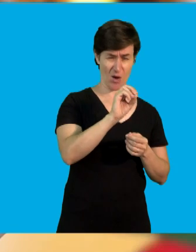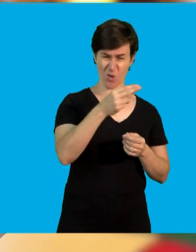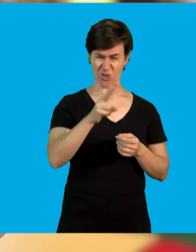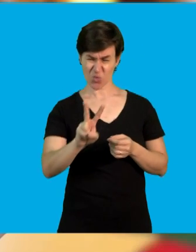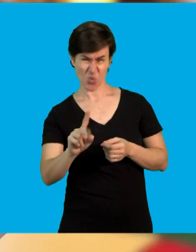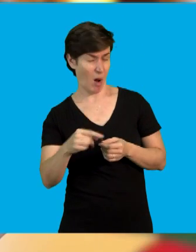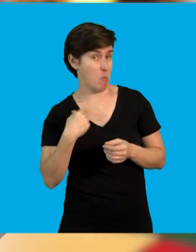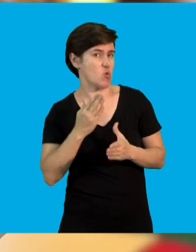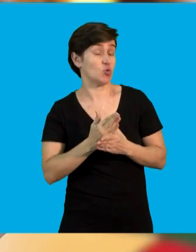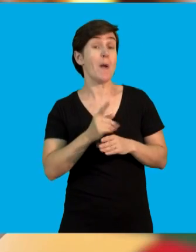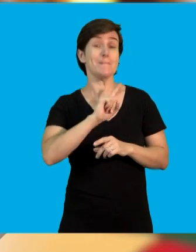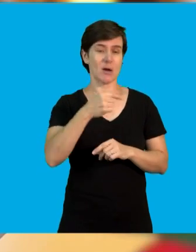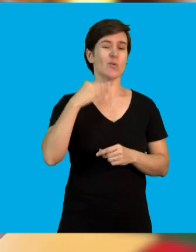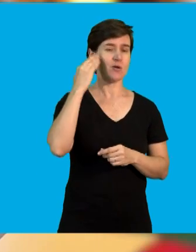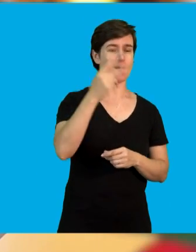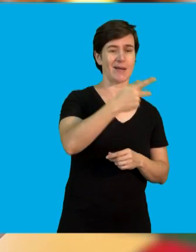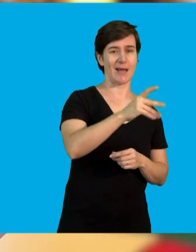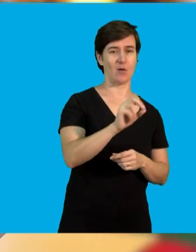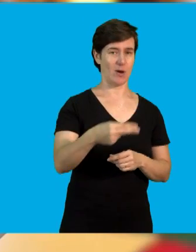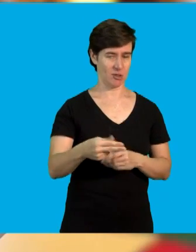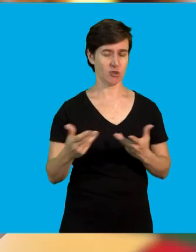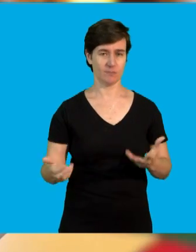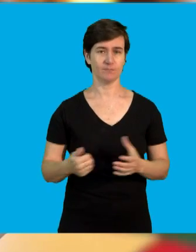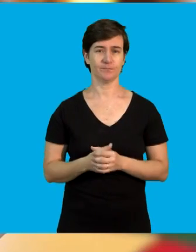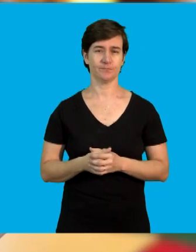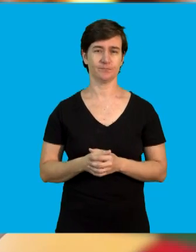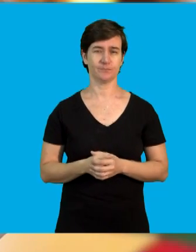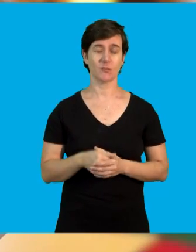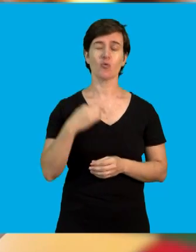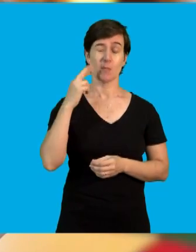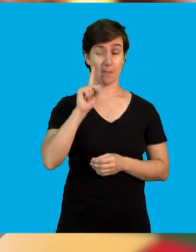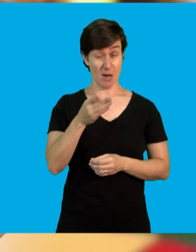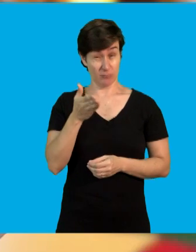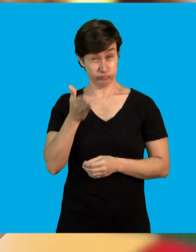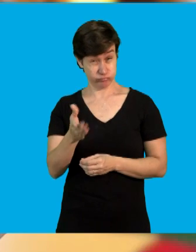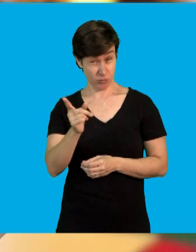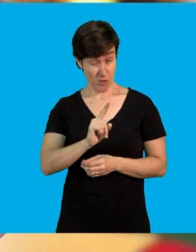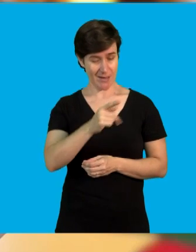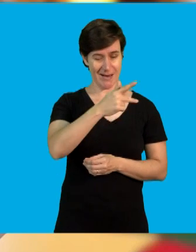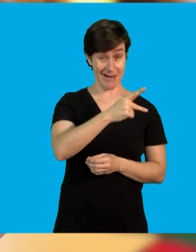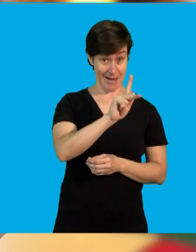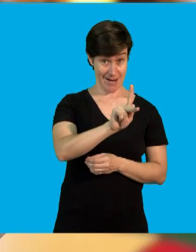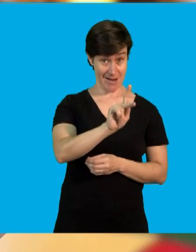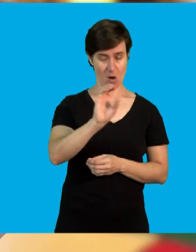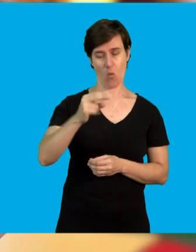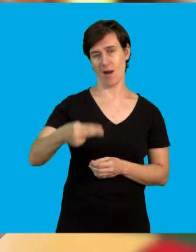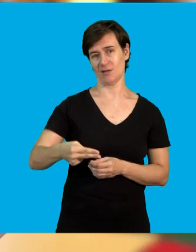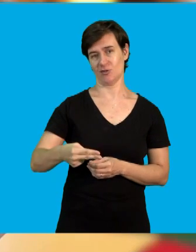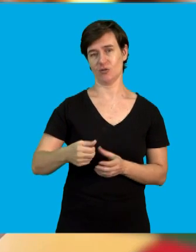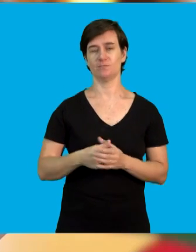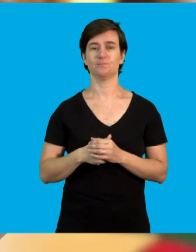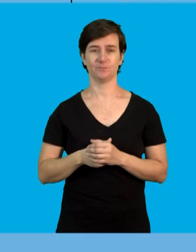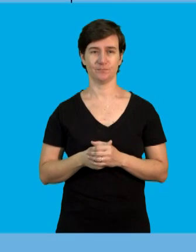but the combination is going to be giving us the potassium hydroxide. So there must be a K and the OH so that we can